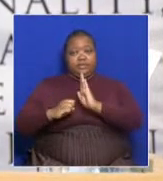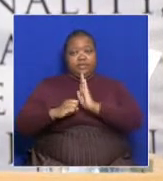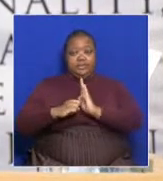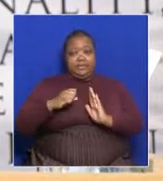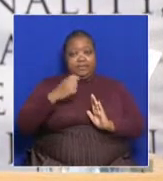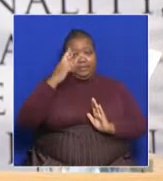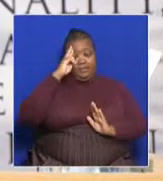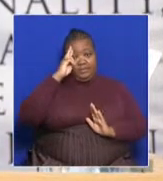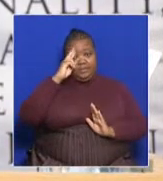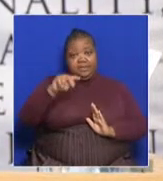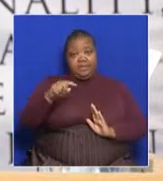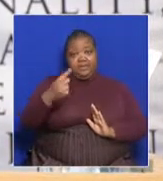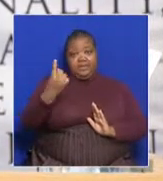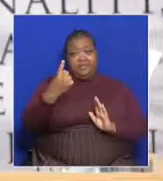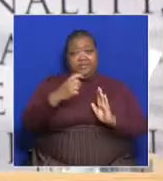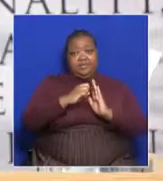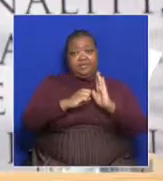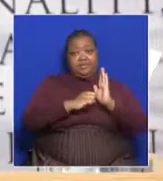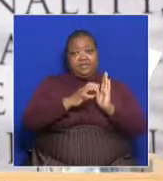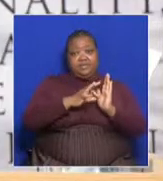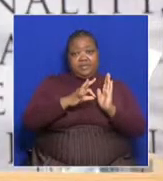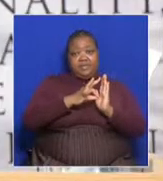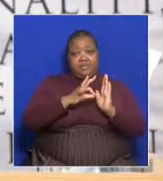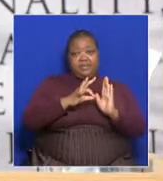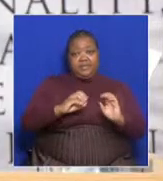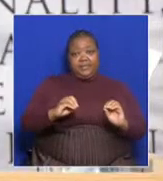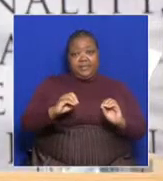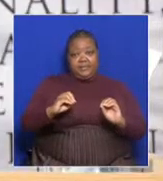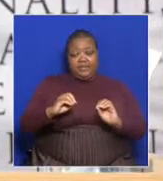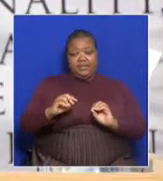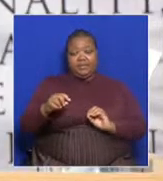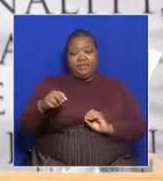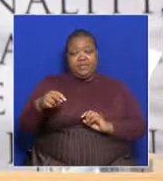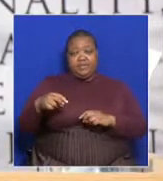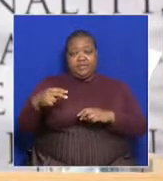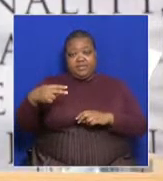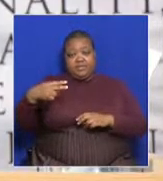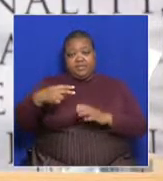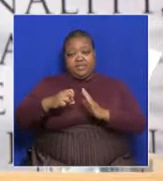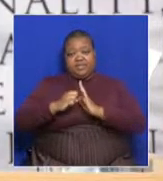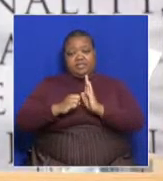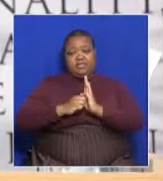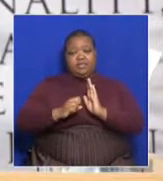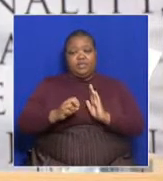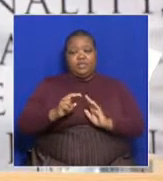second statement in November 2021. At page 591, you'll find paragraph 11.